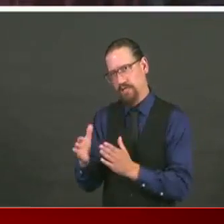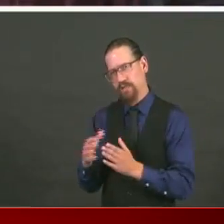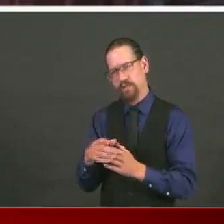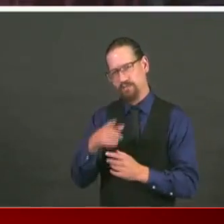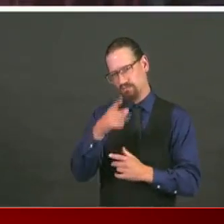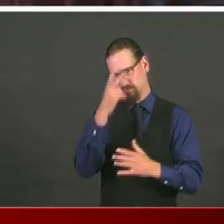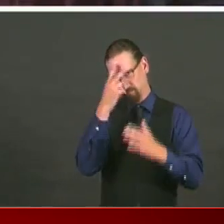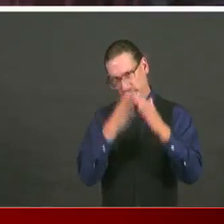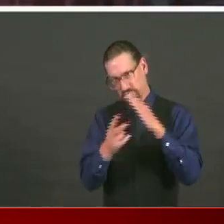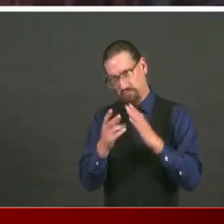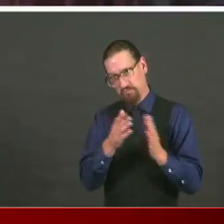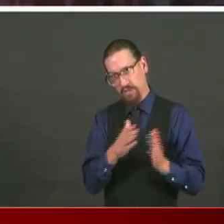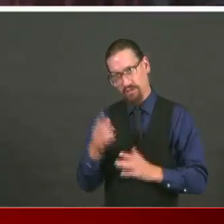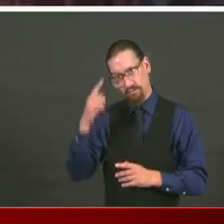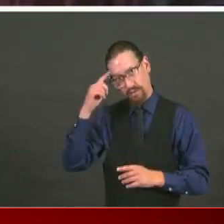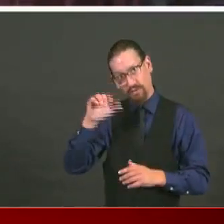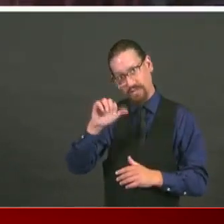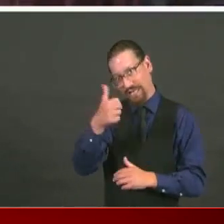or more out.